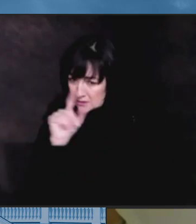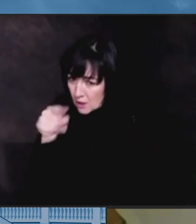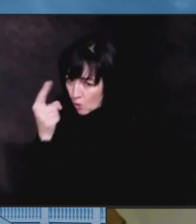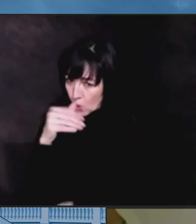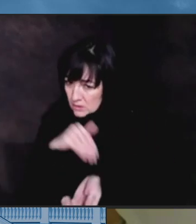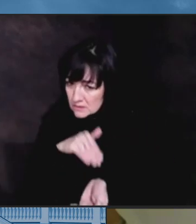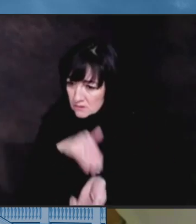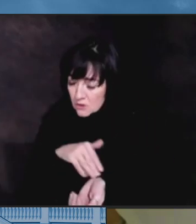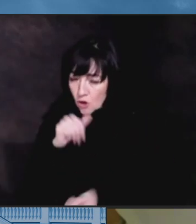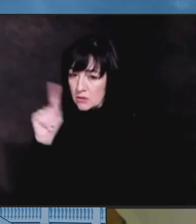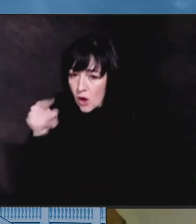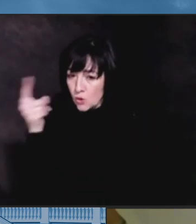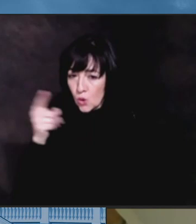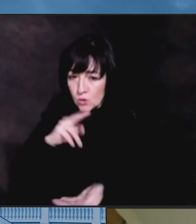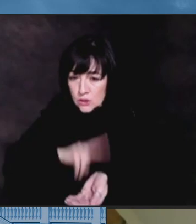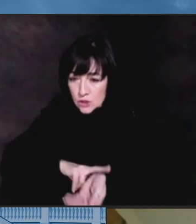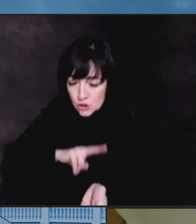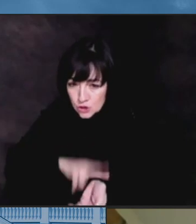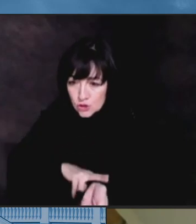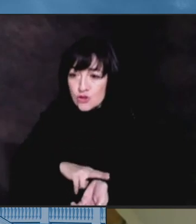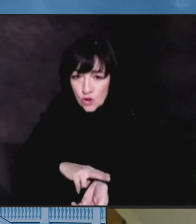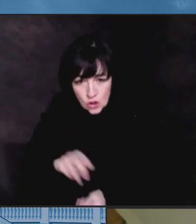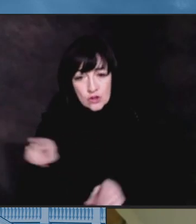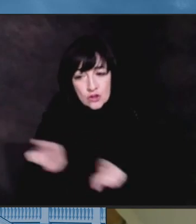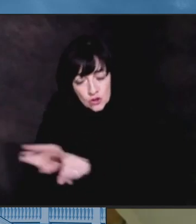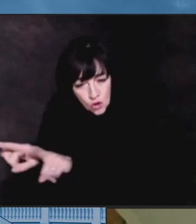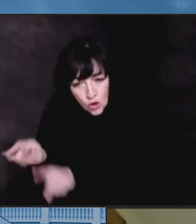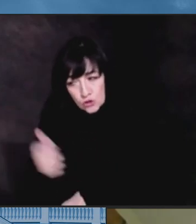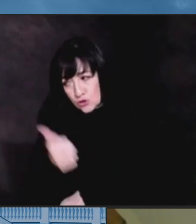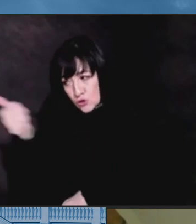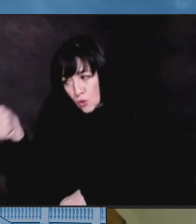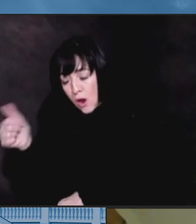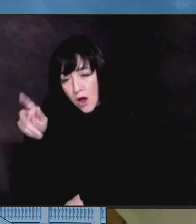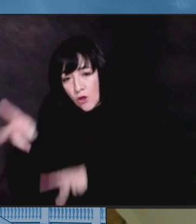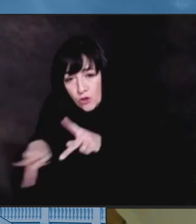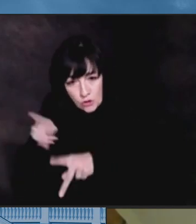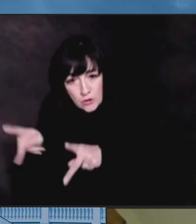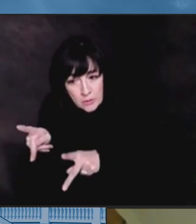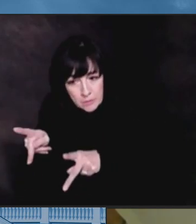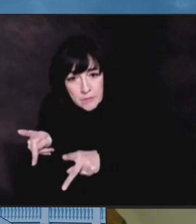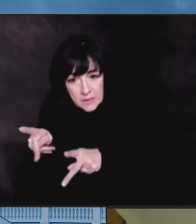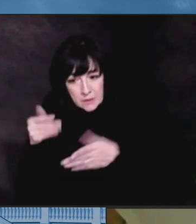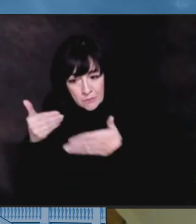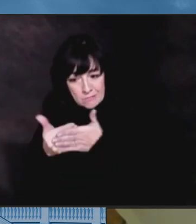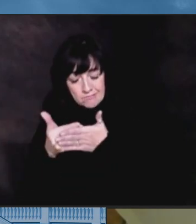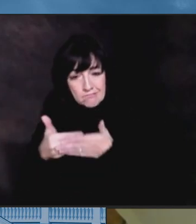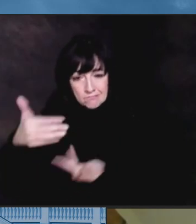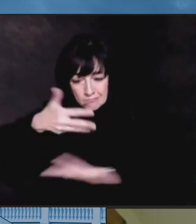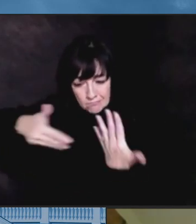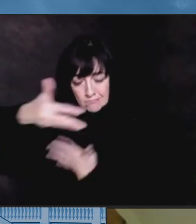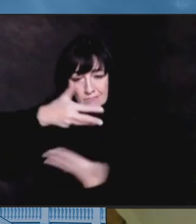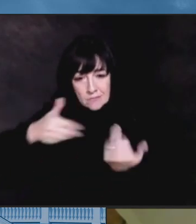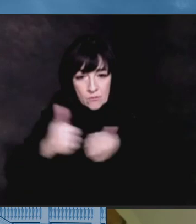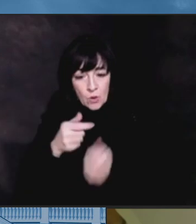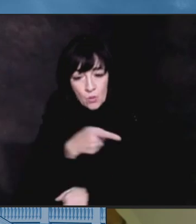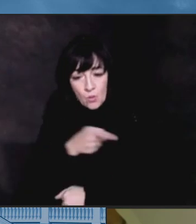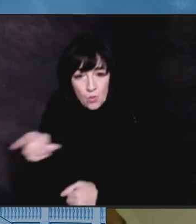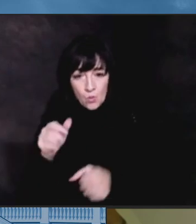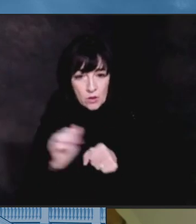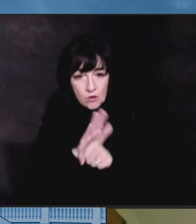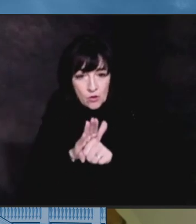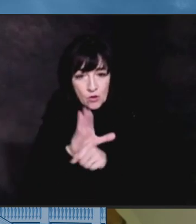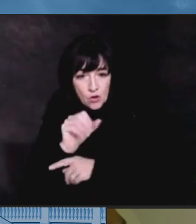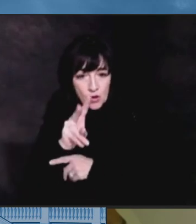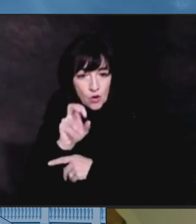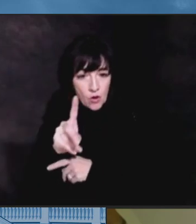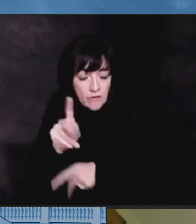those who are interacting with individuals who have COVID or most likely to have COVID. Same with the first responders. We're